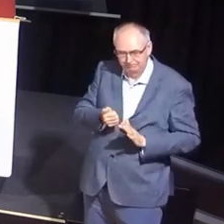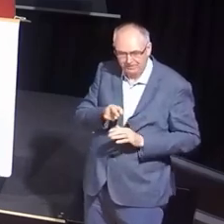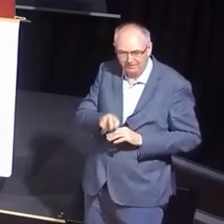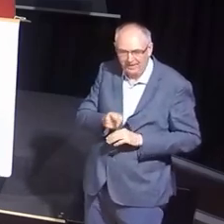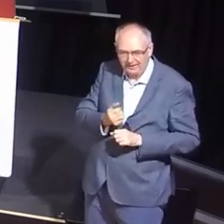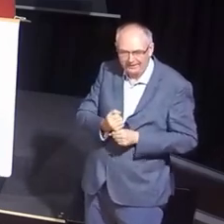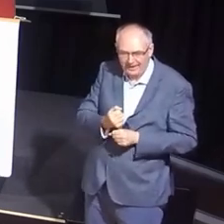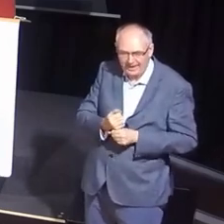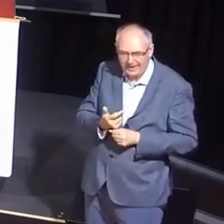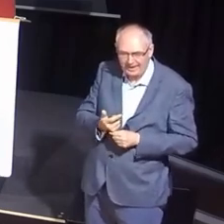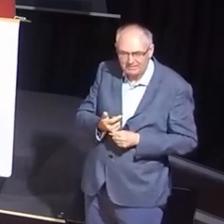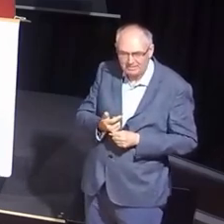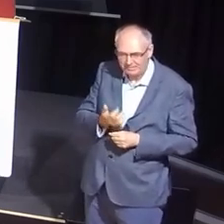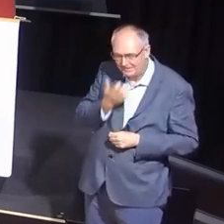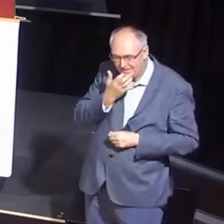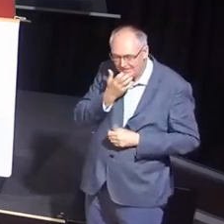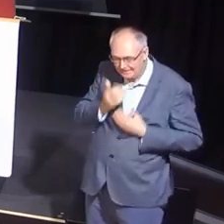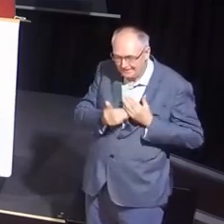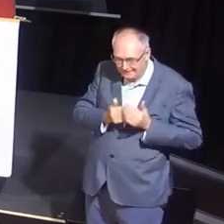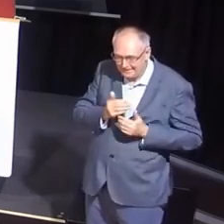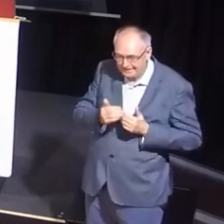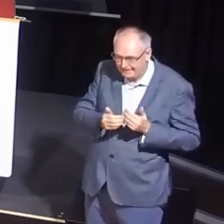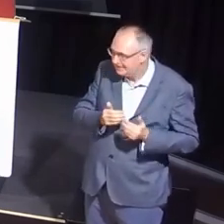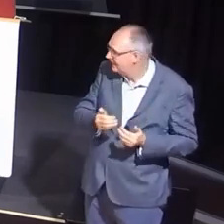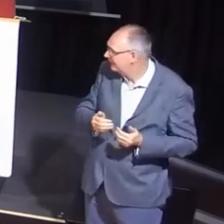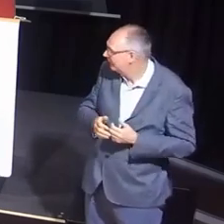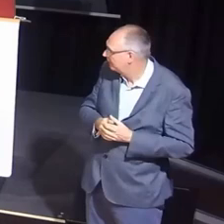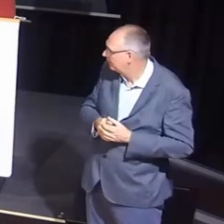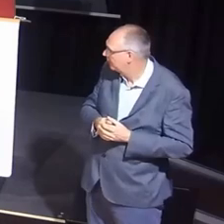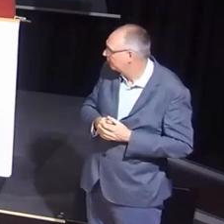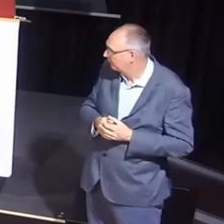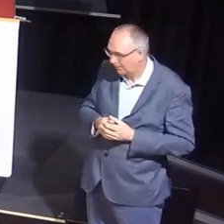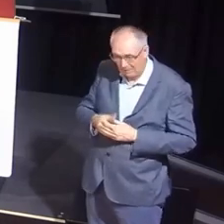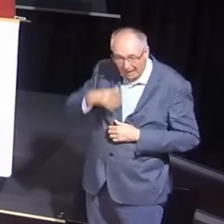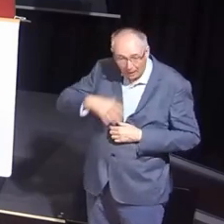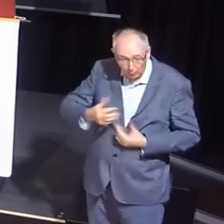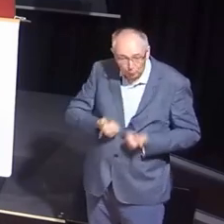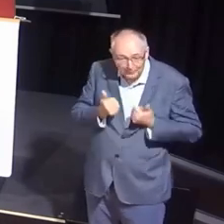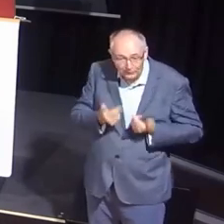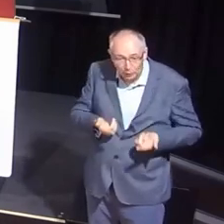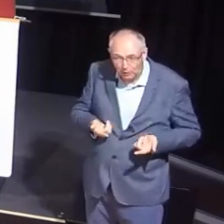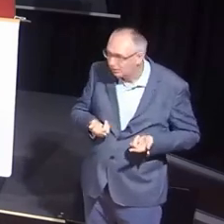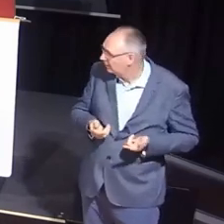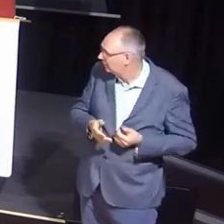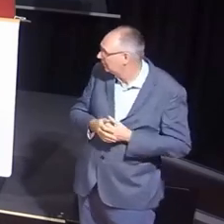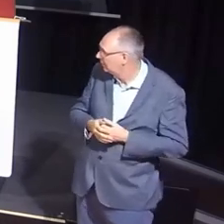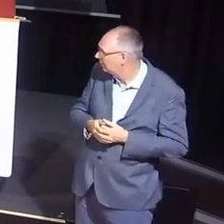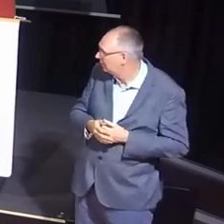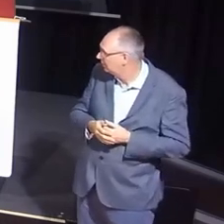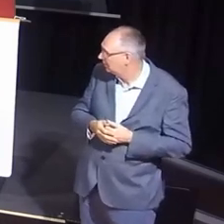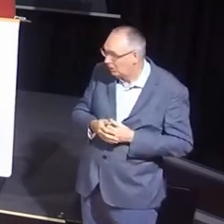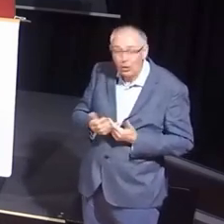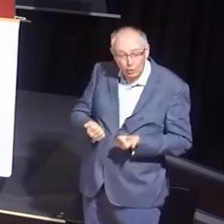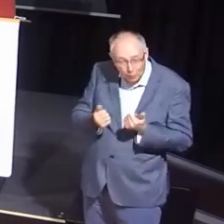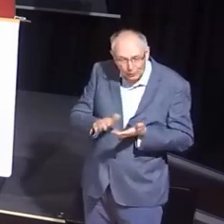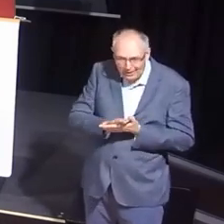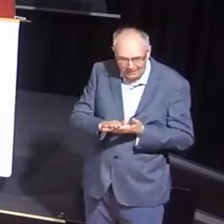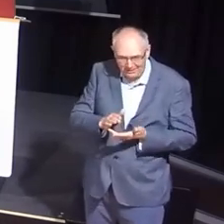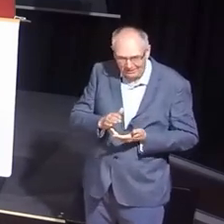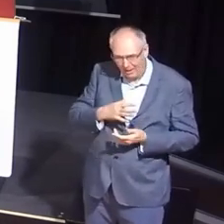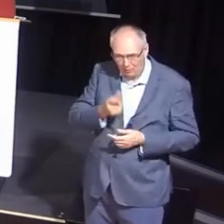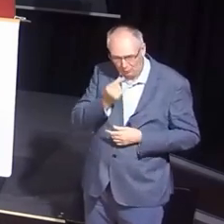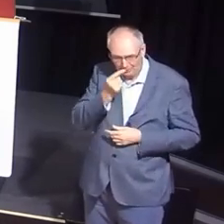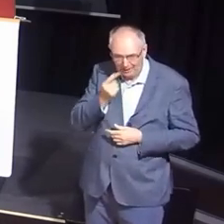just perseverance that I don't normally find in myself, because I was like, I want to be good at this game. And when I say good, I mean able to actually play and not die for